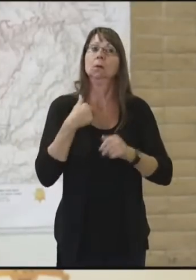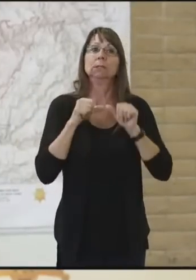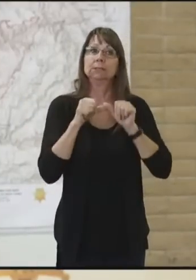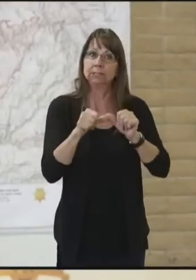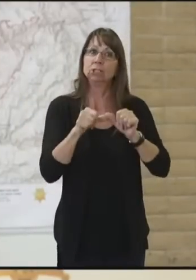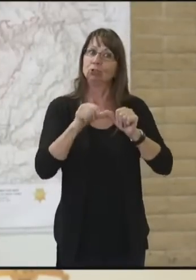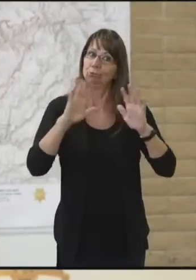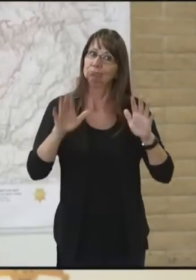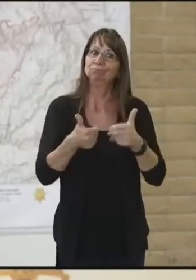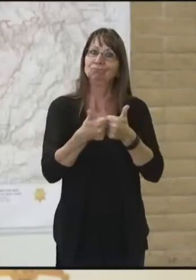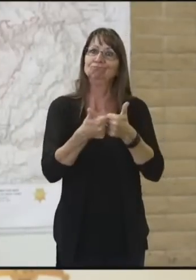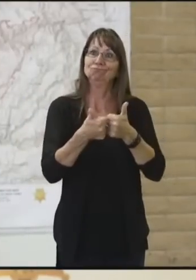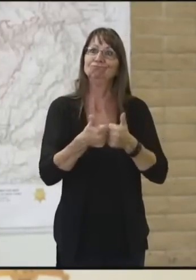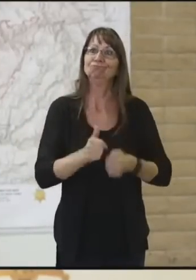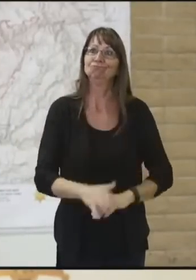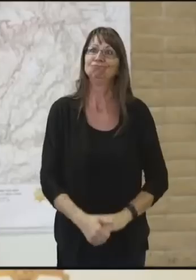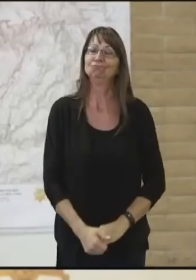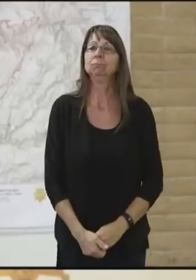challenged.